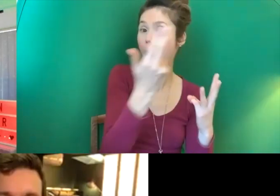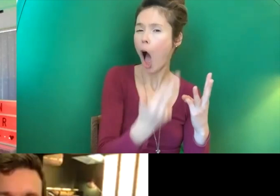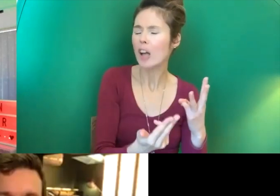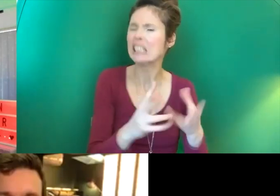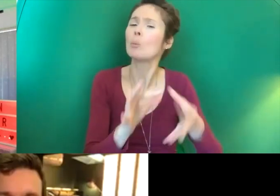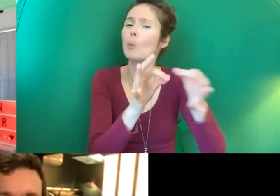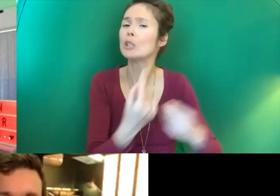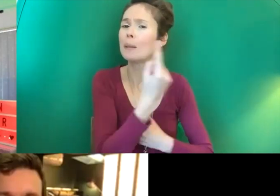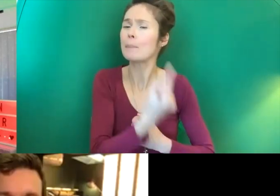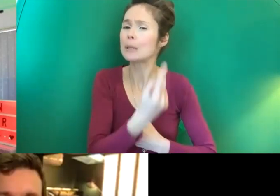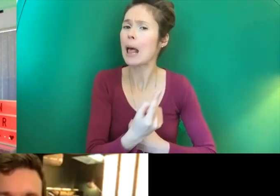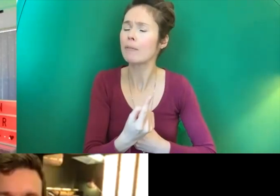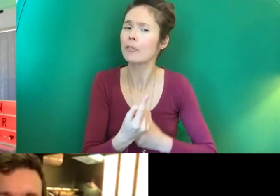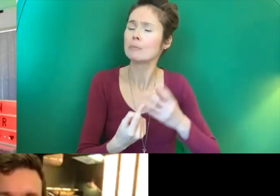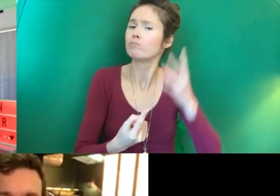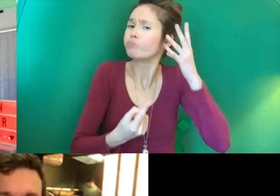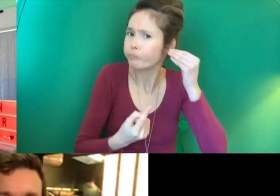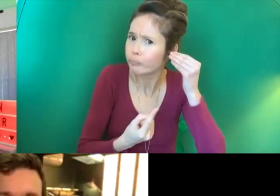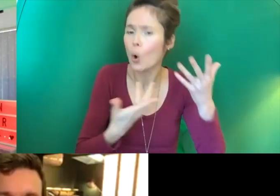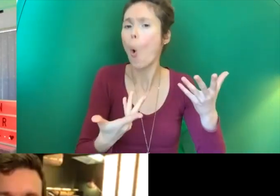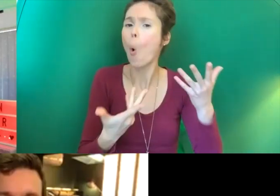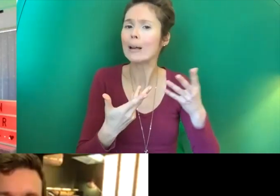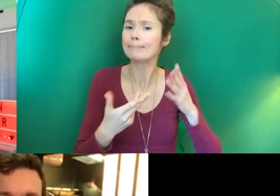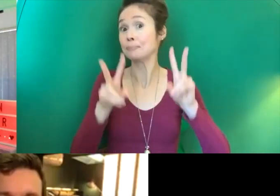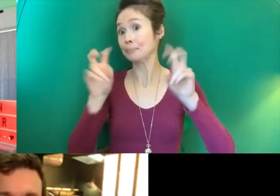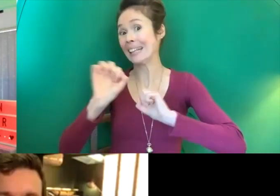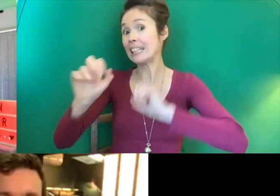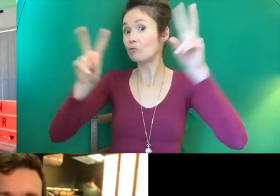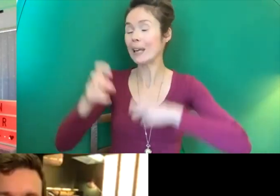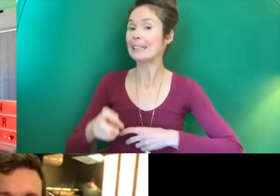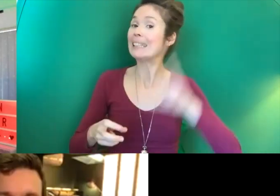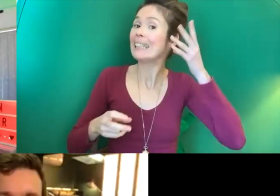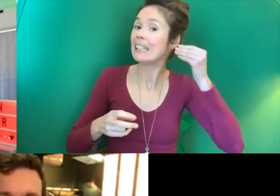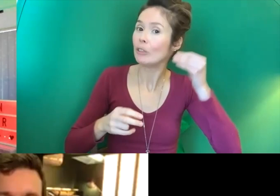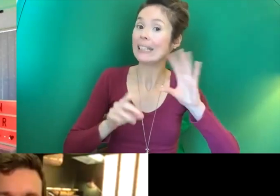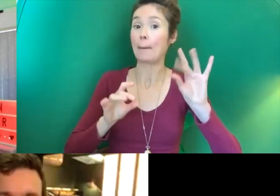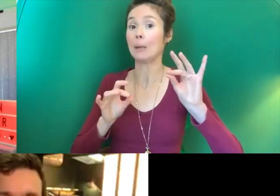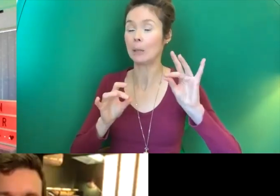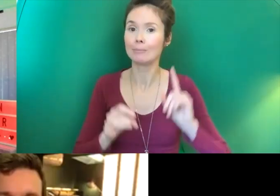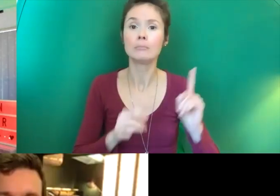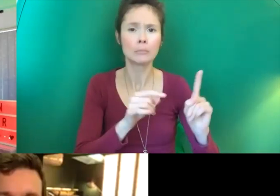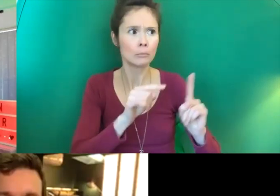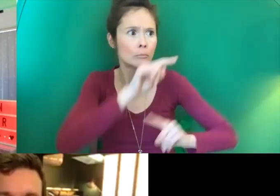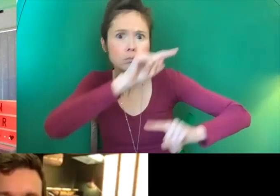impairment. So the environment's kind of the, you know, it met a range